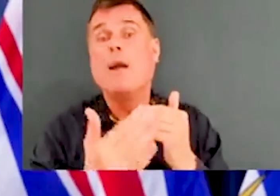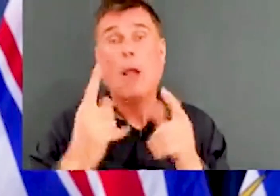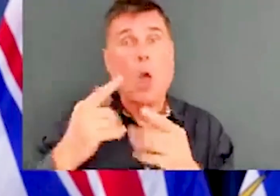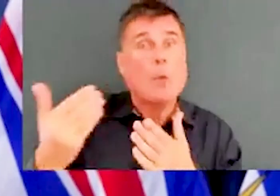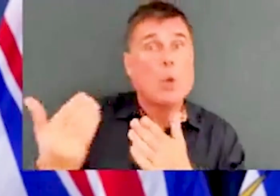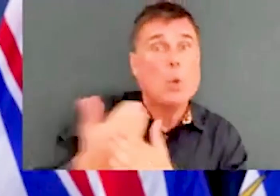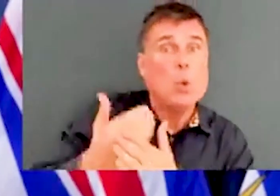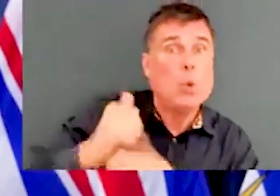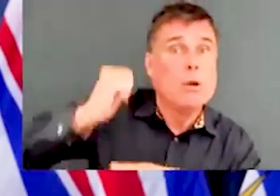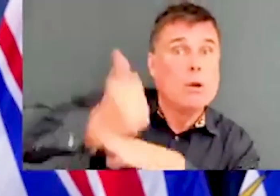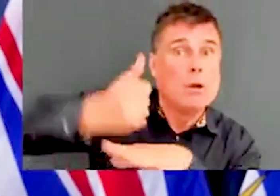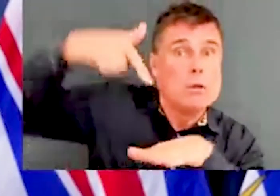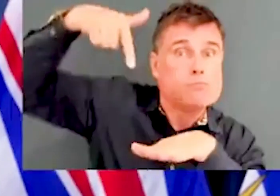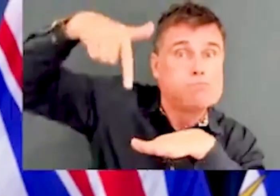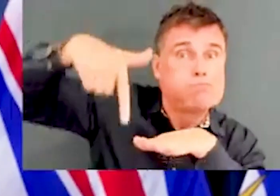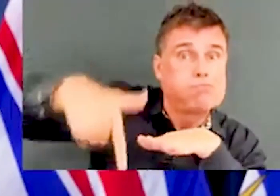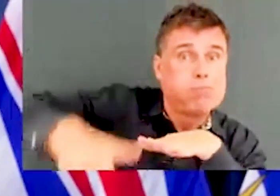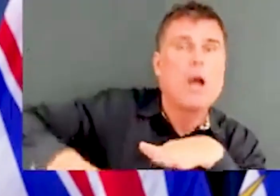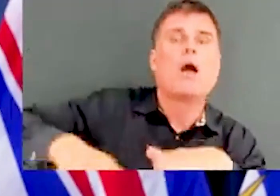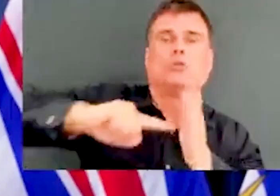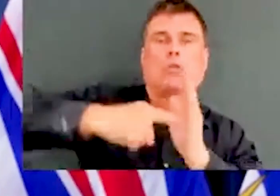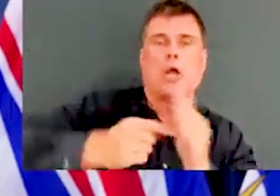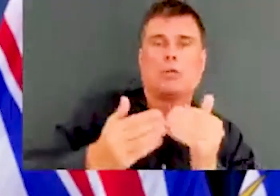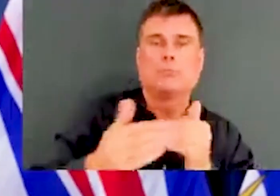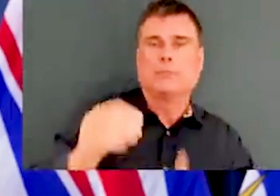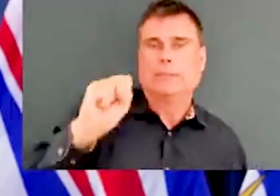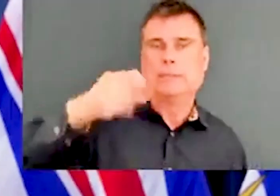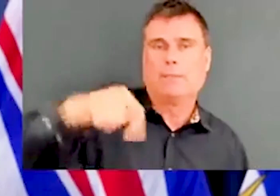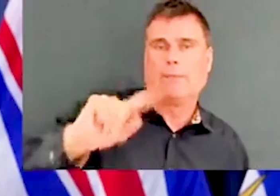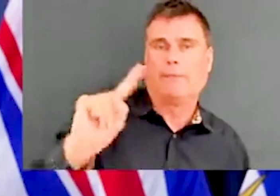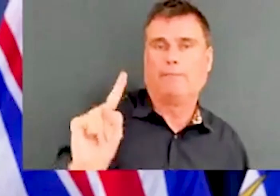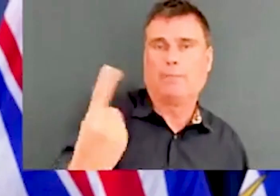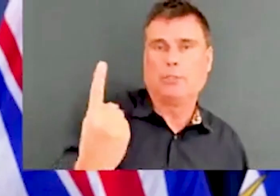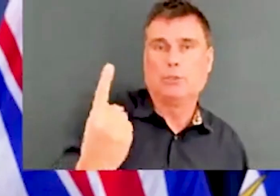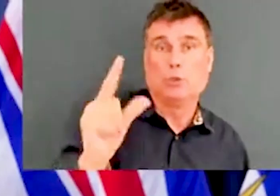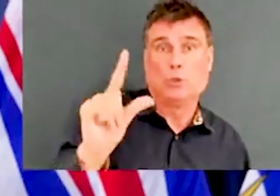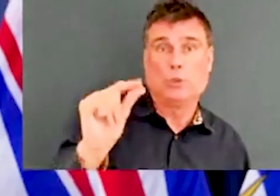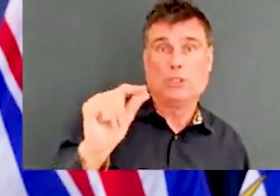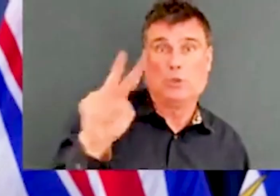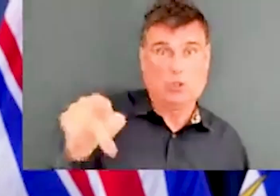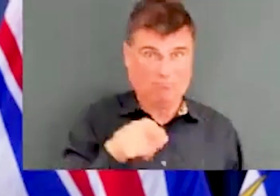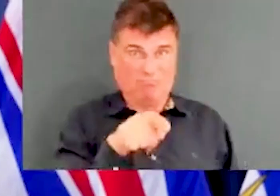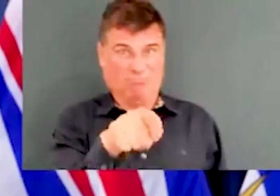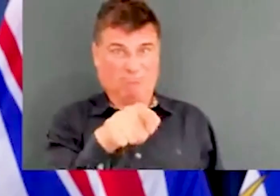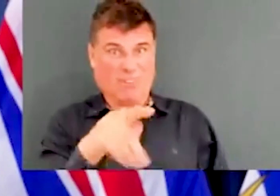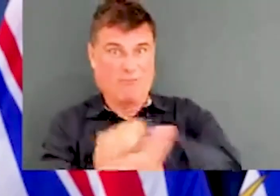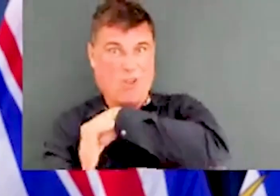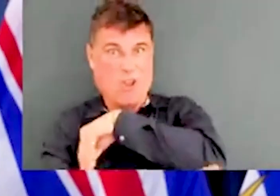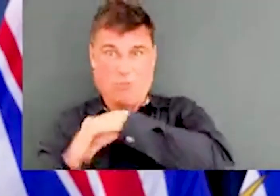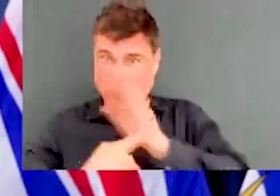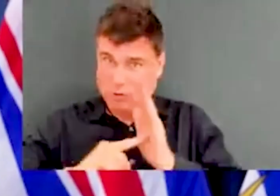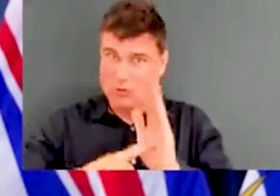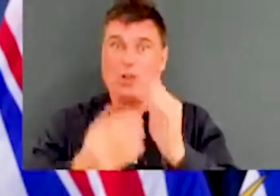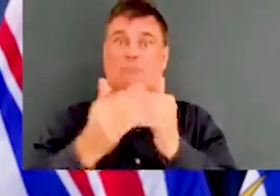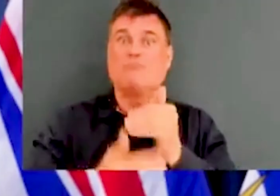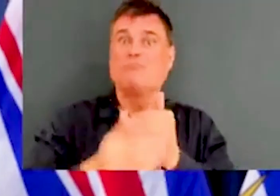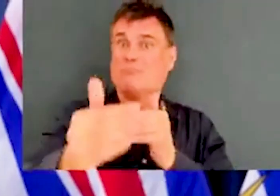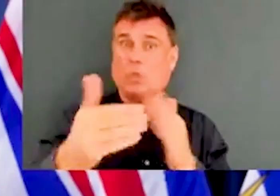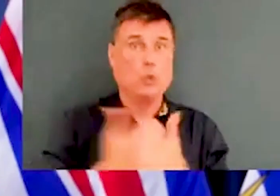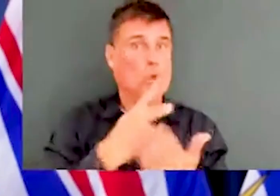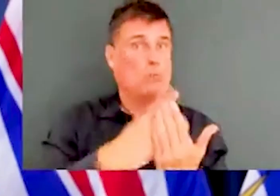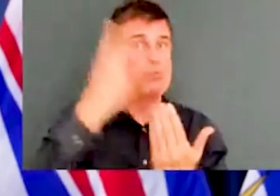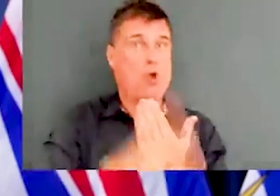so just a few months ahead. One other highlight I want to mention is that we are in the early stages of developing